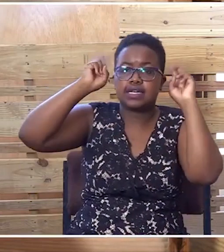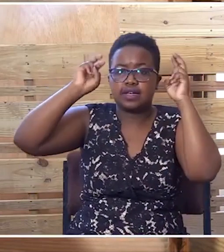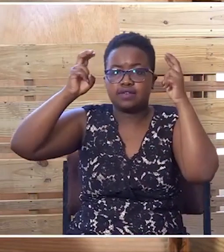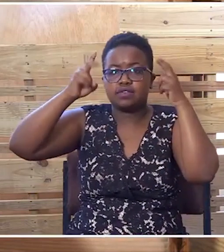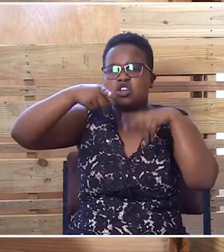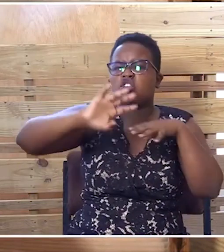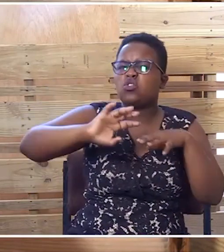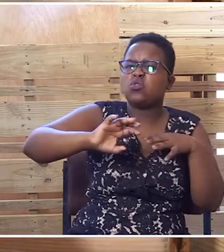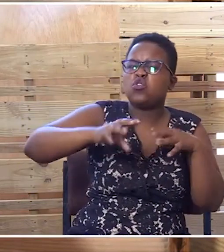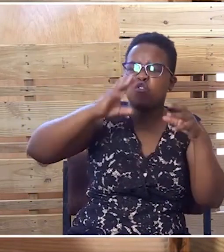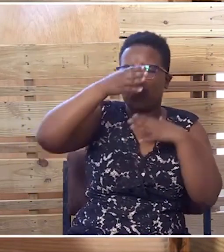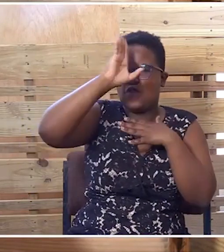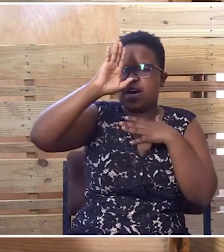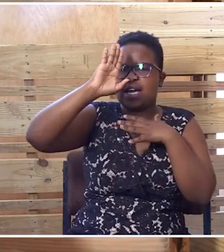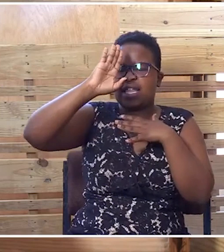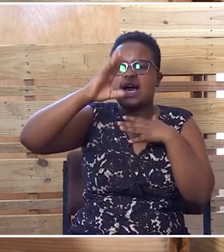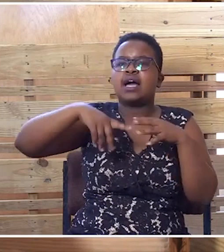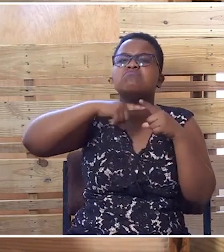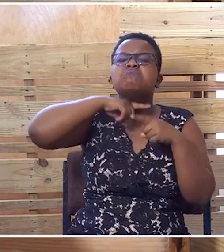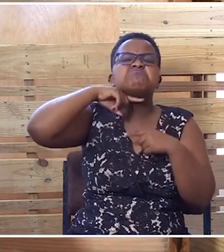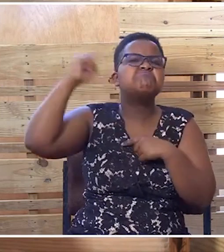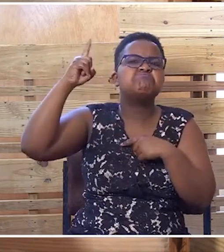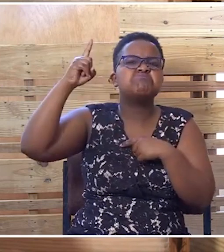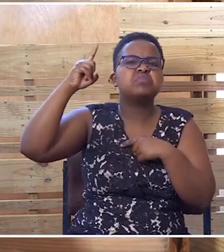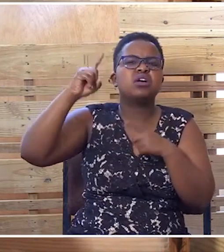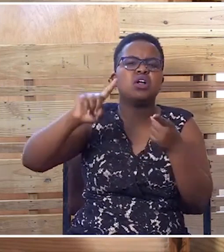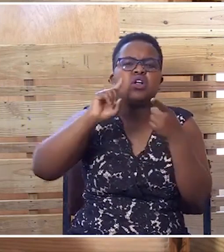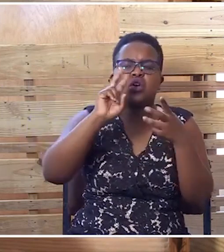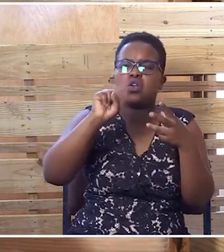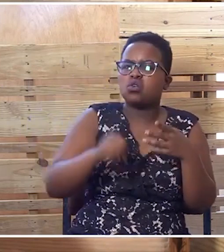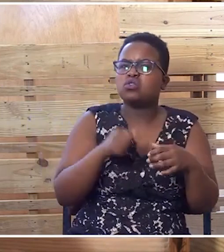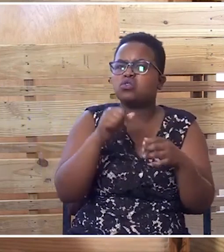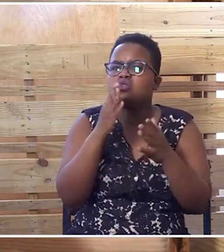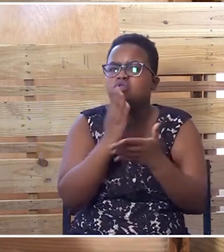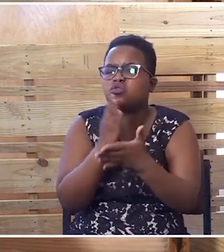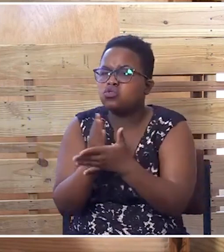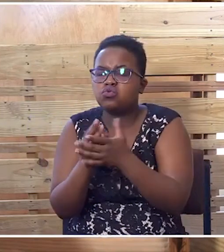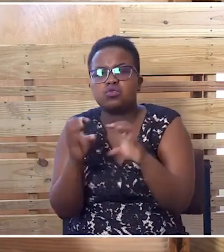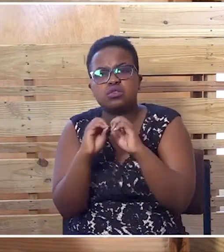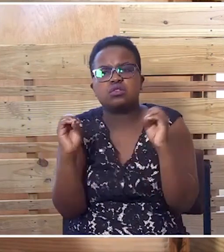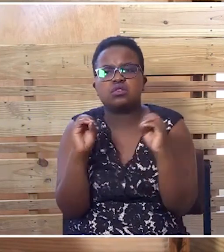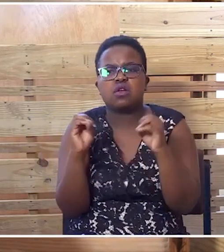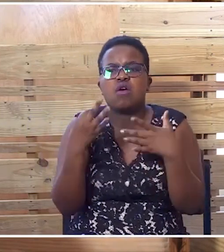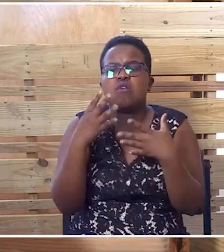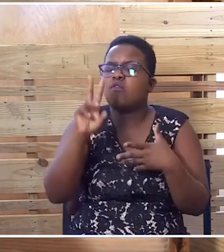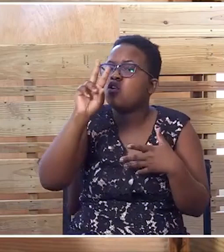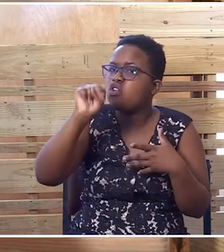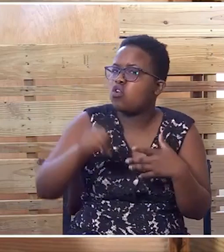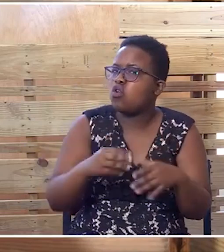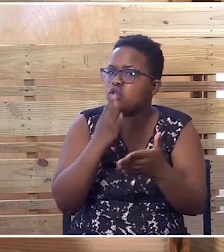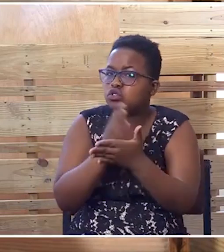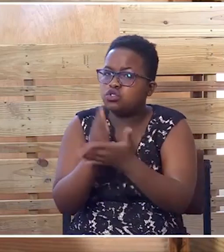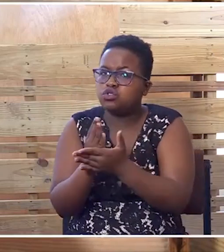desire. He was a murderer from the beginning, not holding to the truth, for there is no truth in him. When